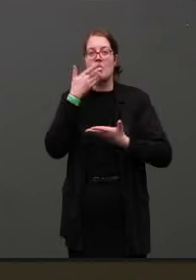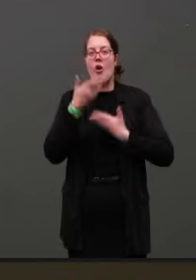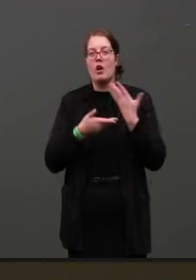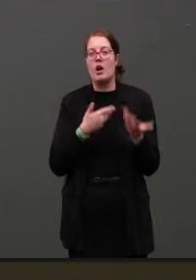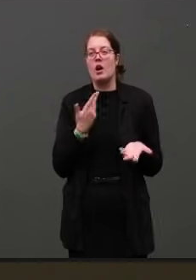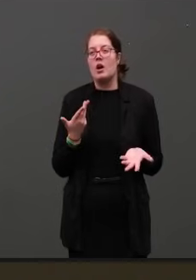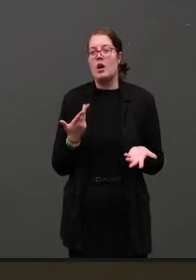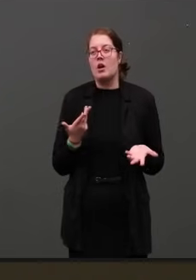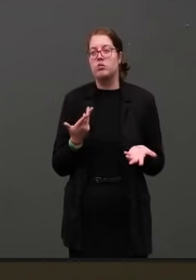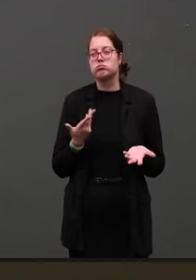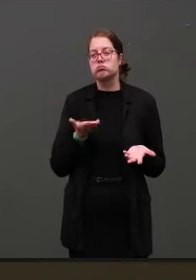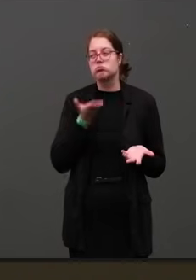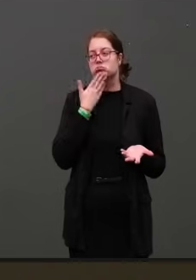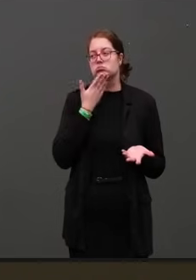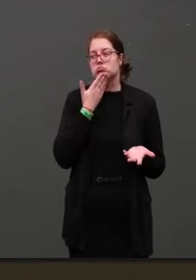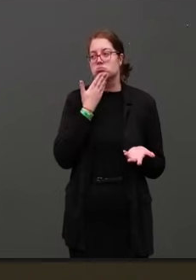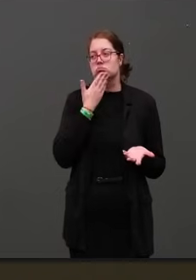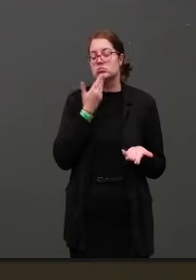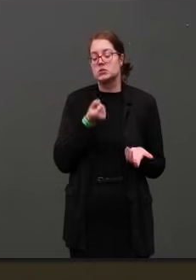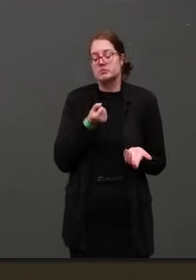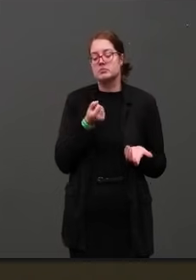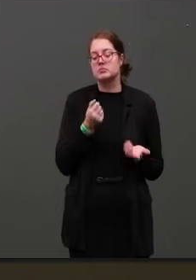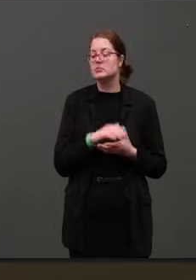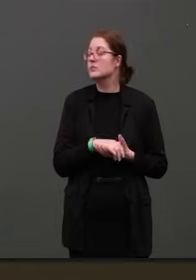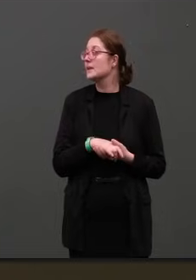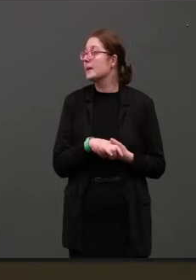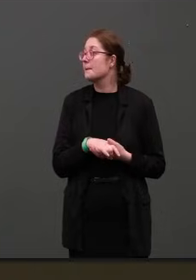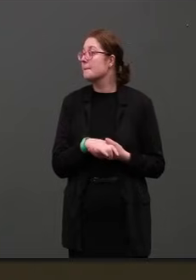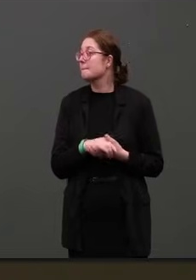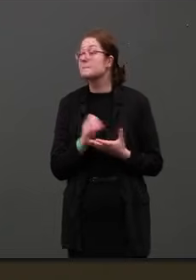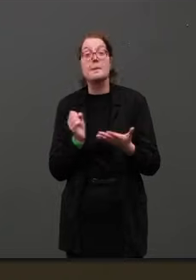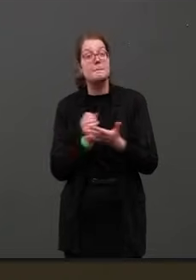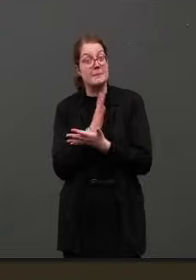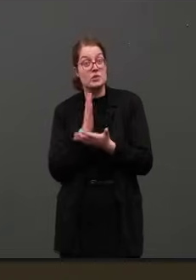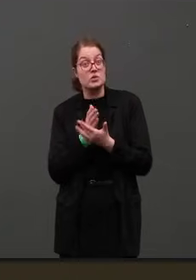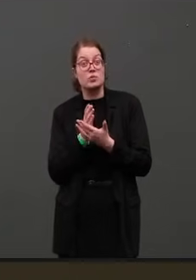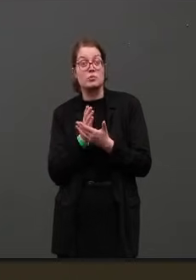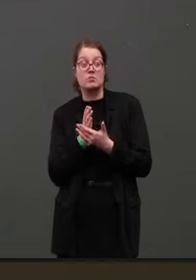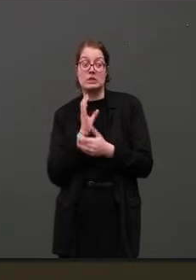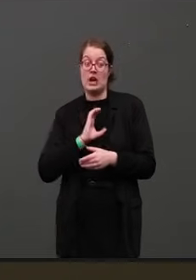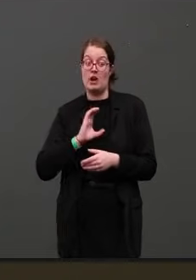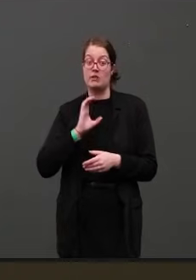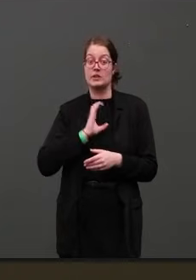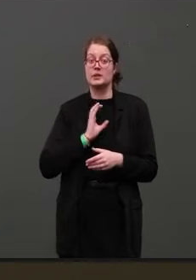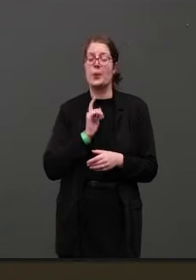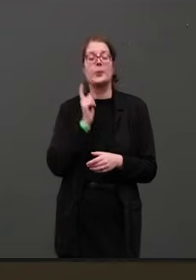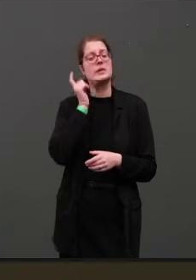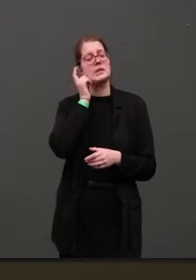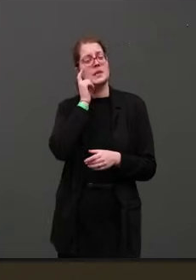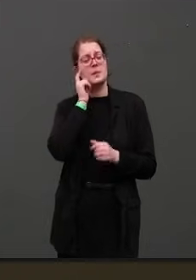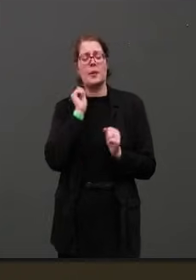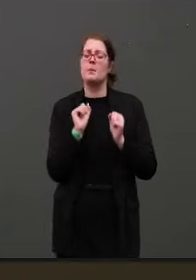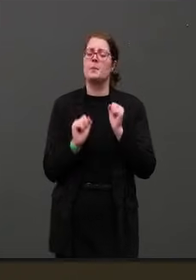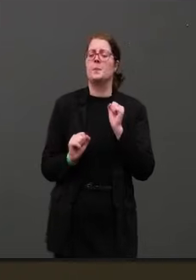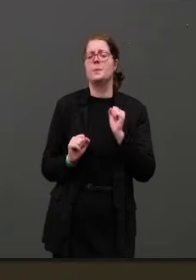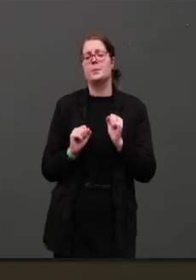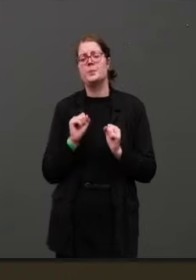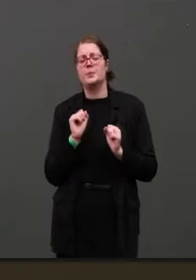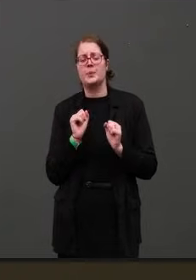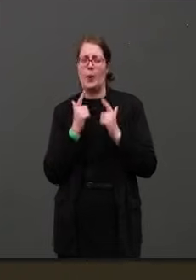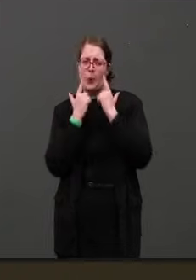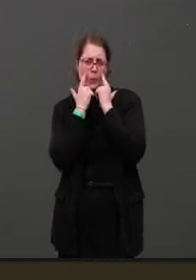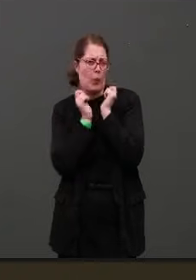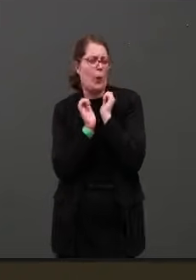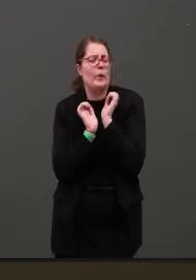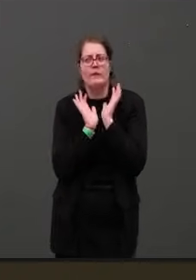boring. So instead, make sure that your characters are not too sensible, or in particular, too cautious.